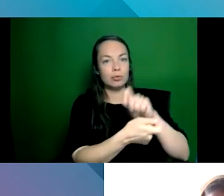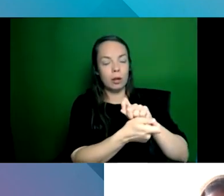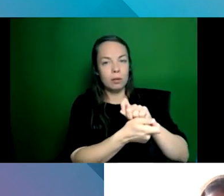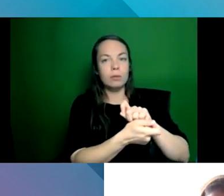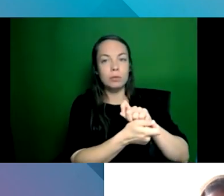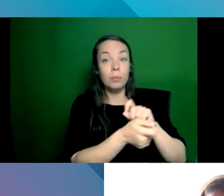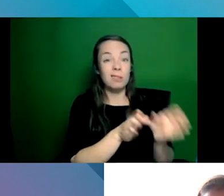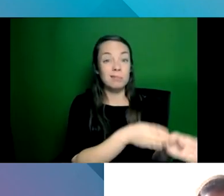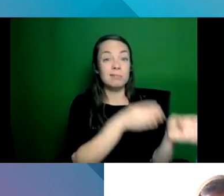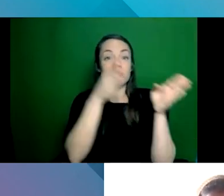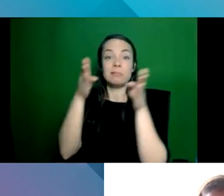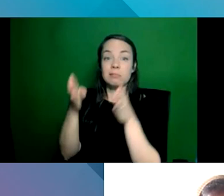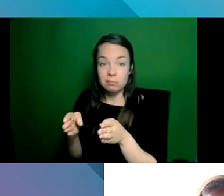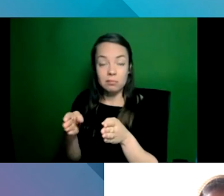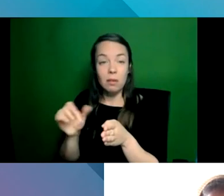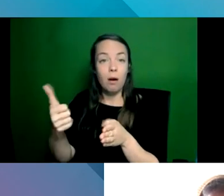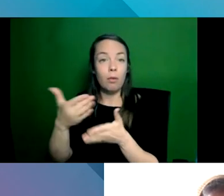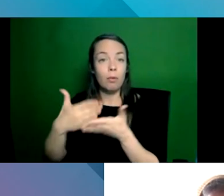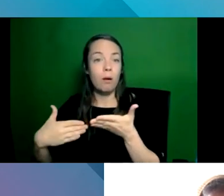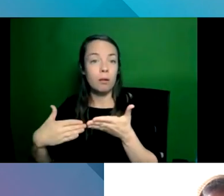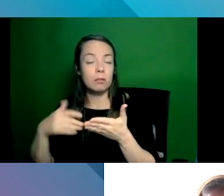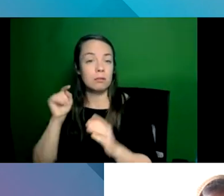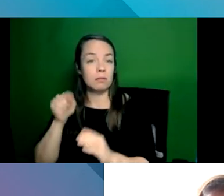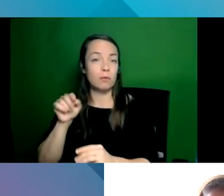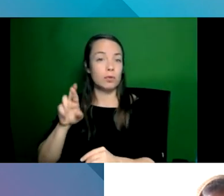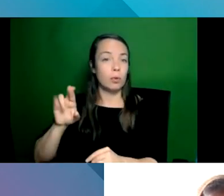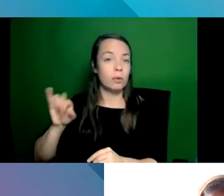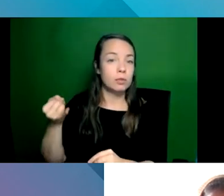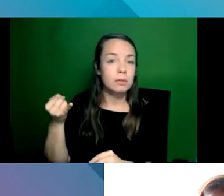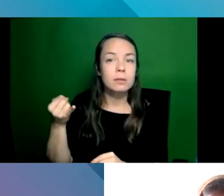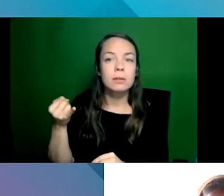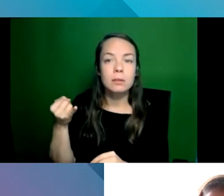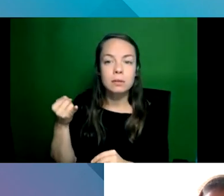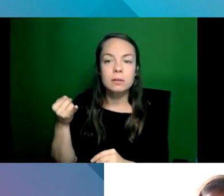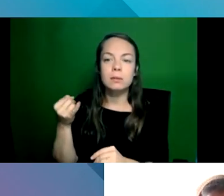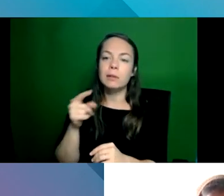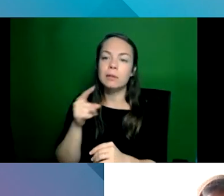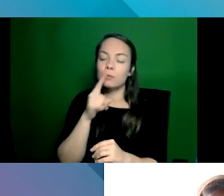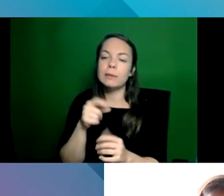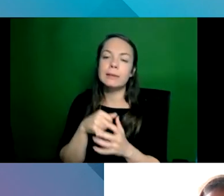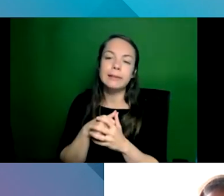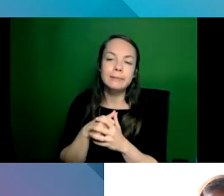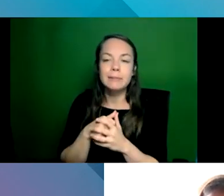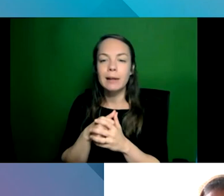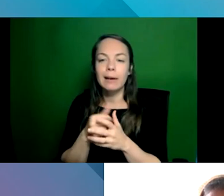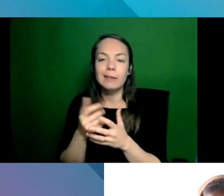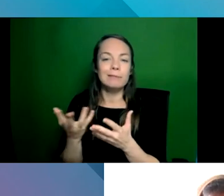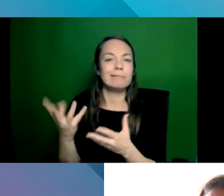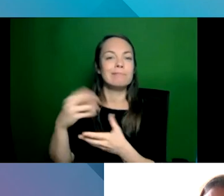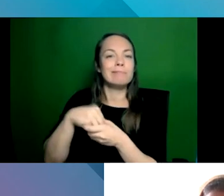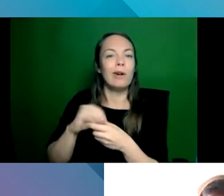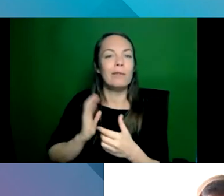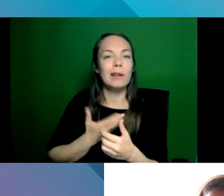another element of restorative justice that can be more interwoven into our general kind of education and